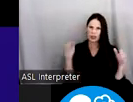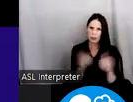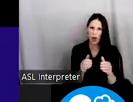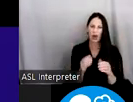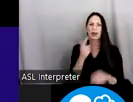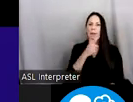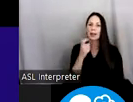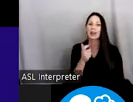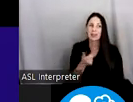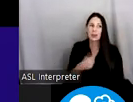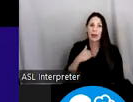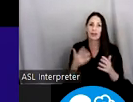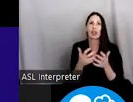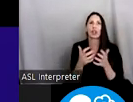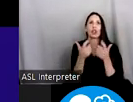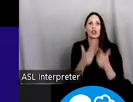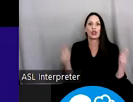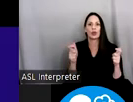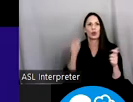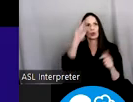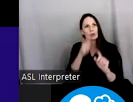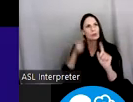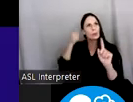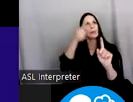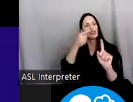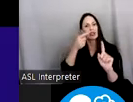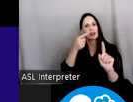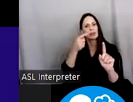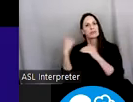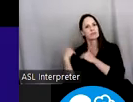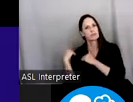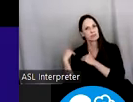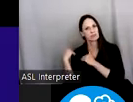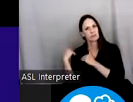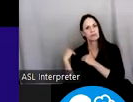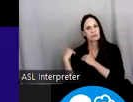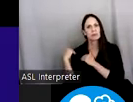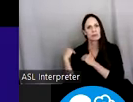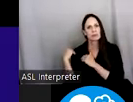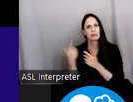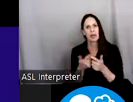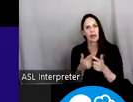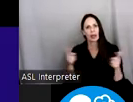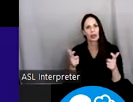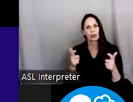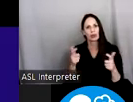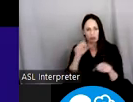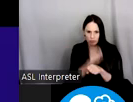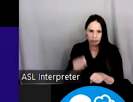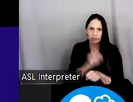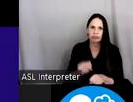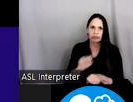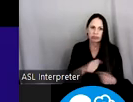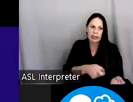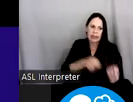huge mission and a huge lift that we need to do. And frankly, there's